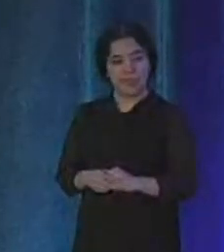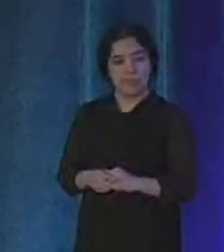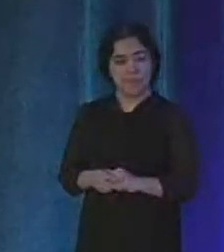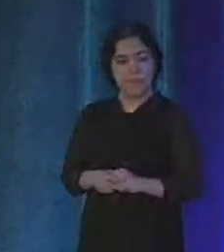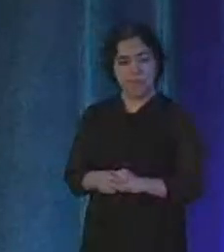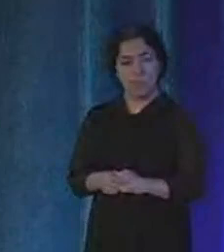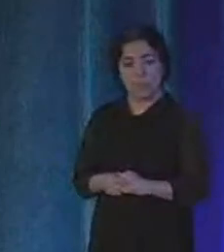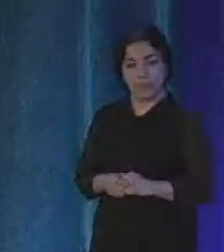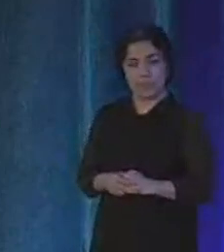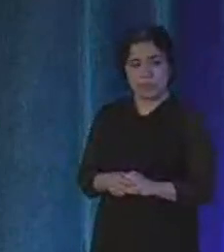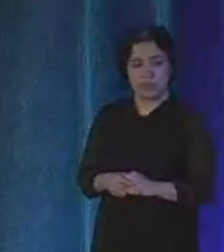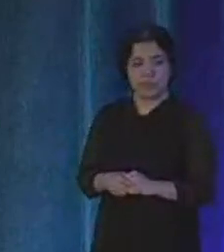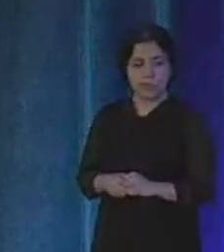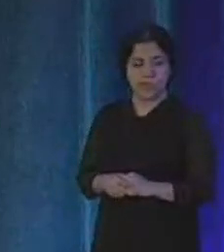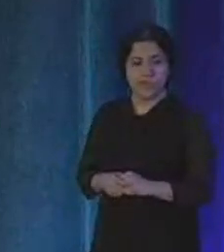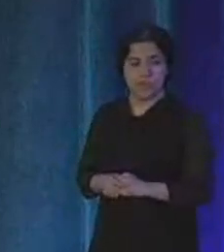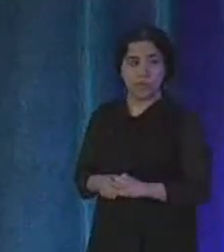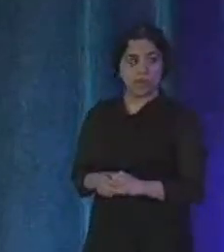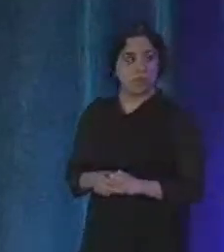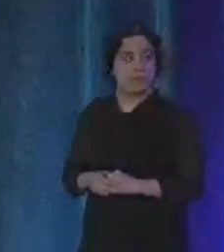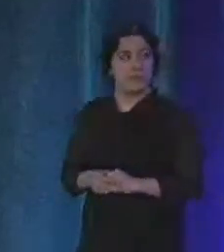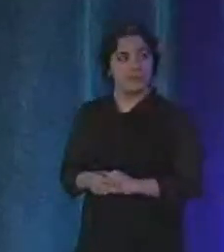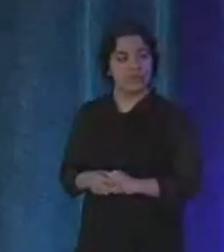All right.